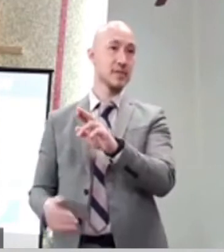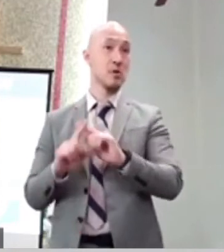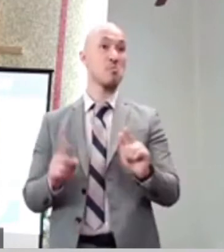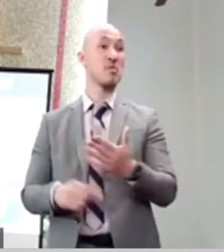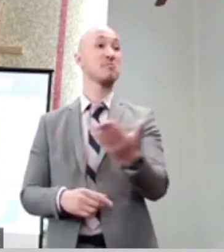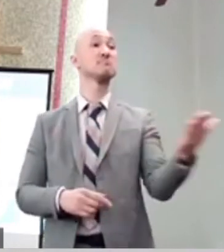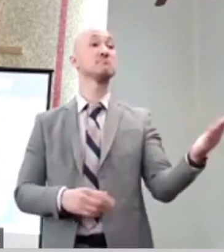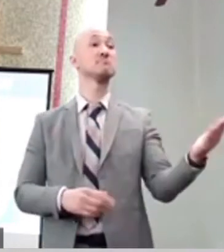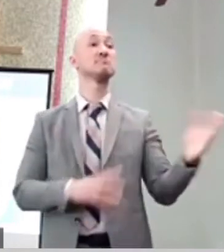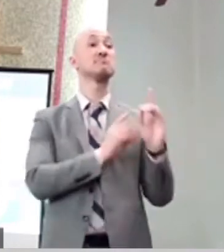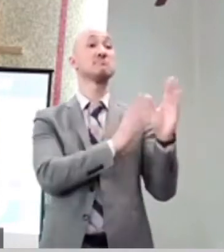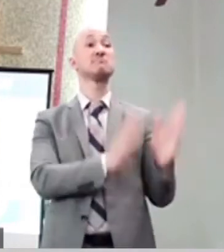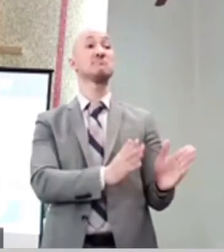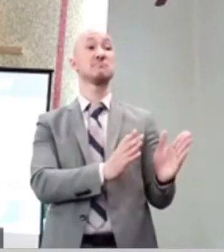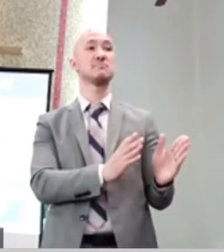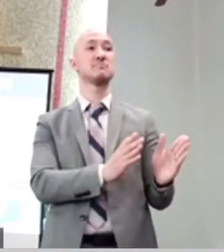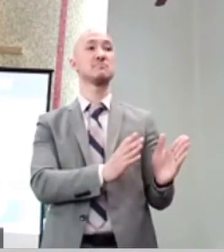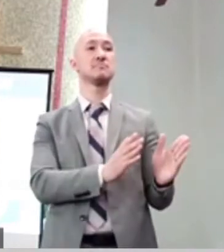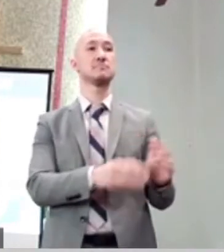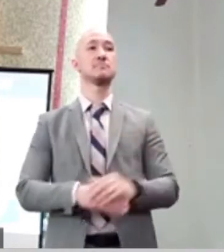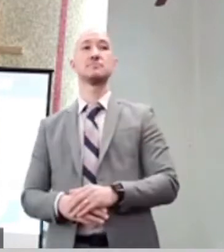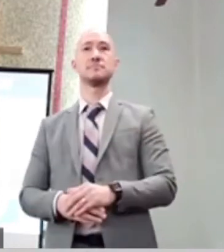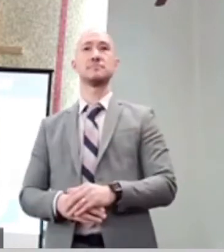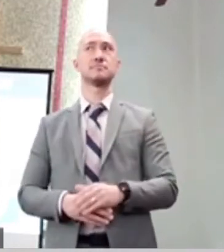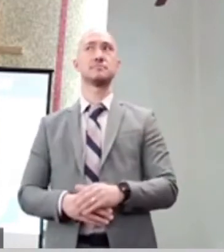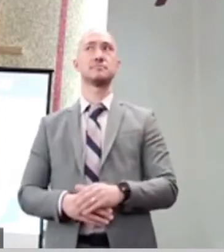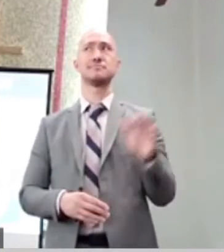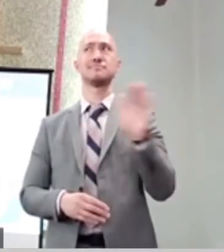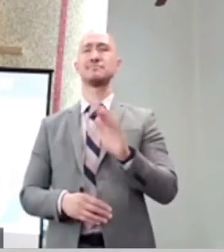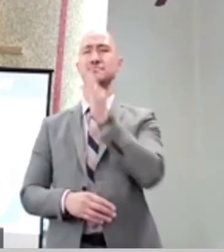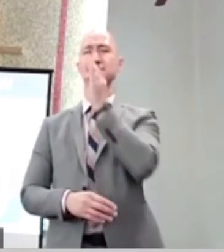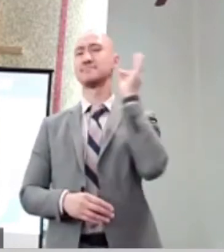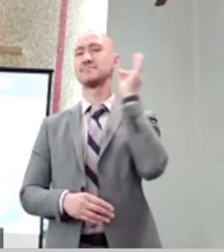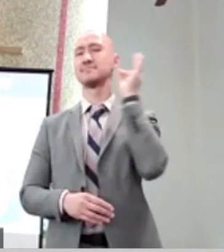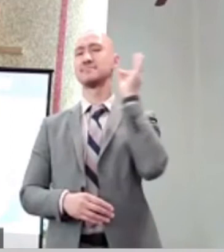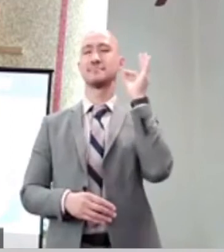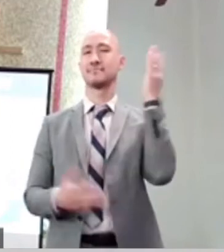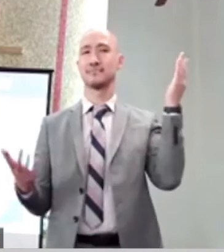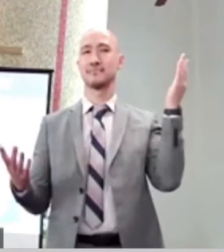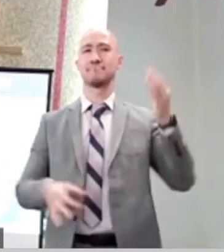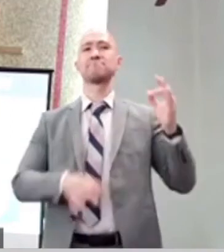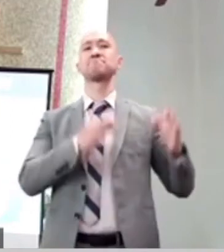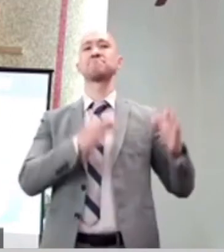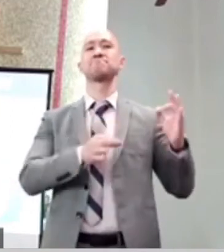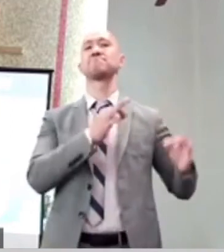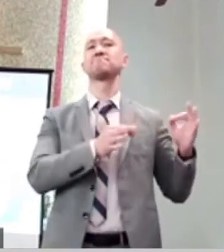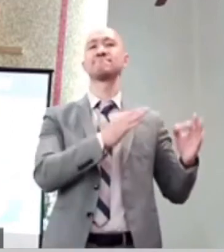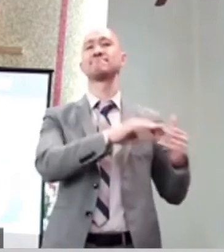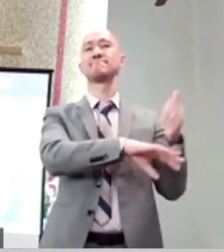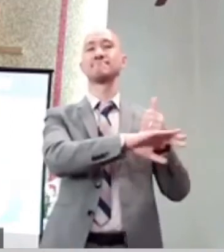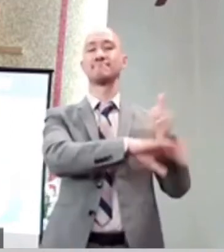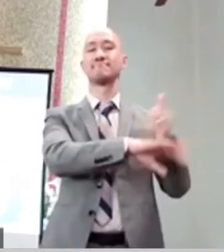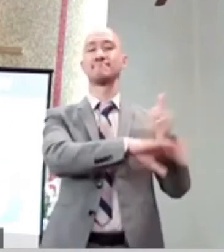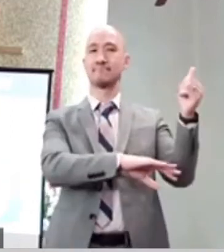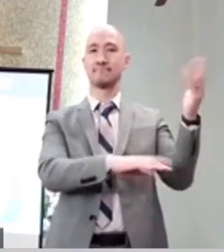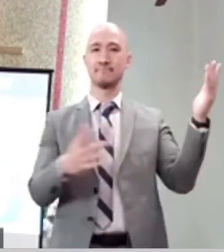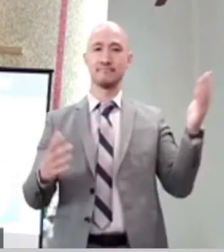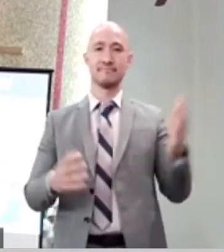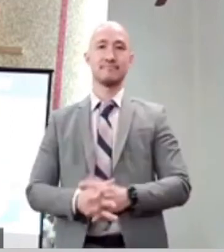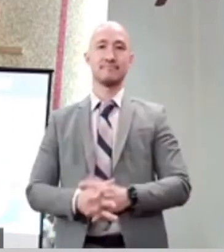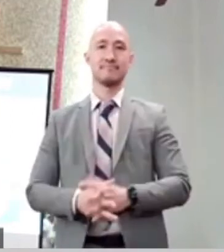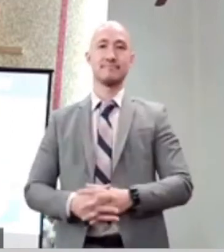drink. It doesn't sound like you're religious to me. It doesn't look like you're serious about your relationship with God. So they were judging